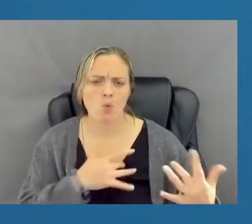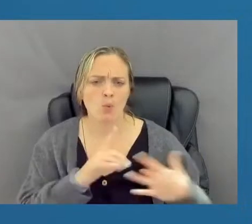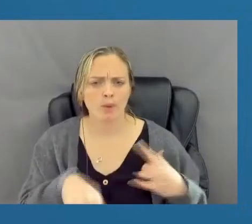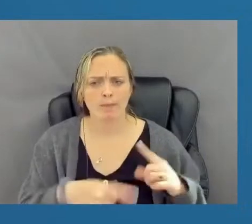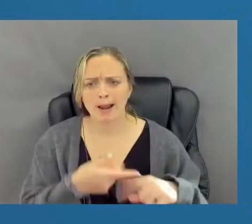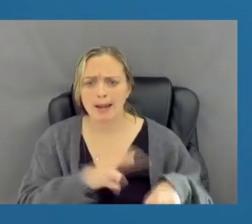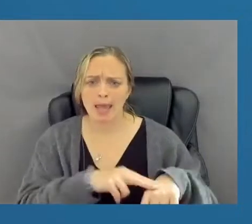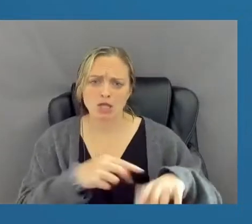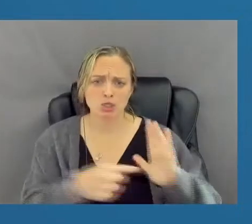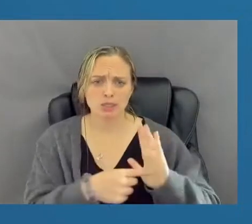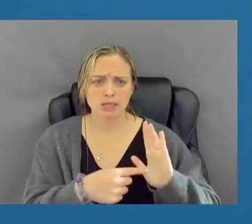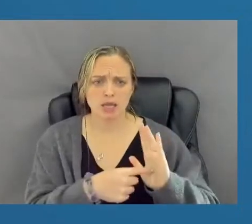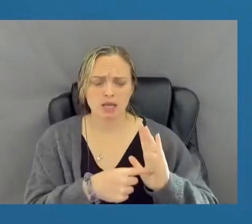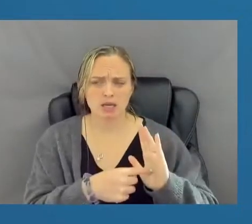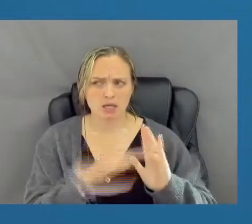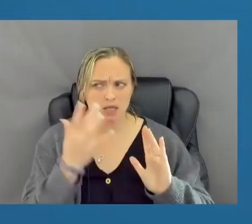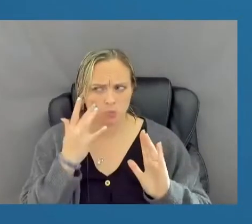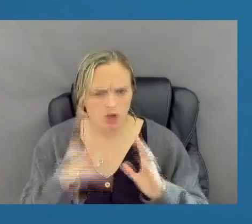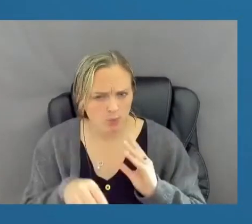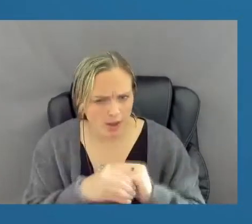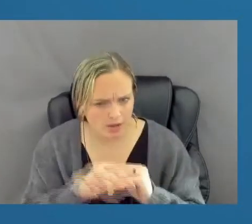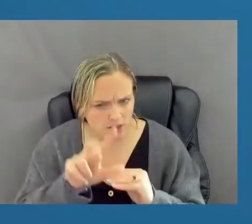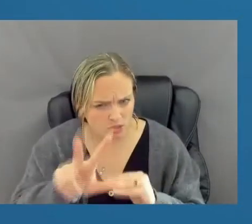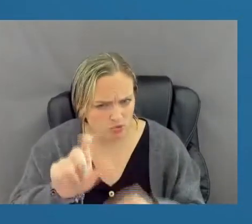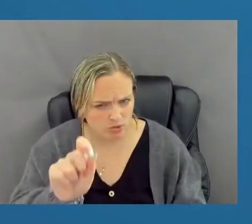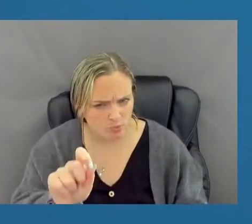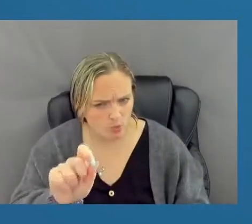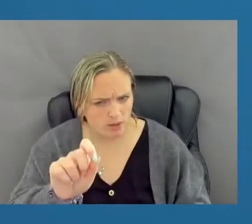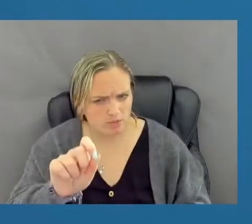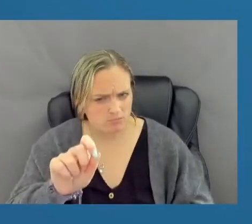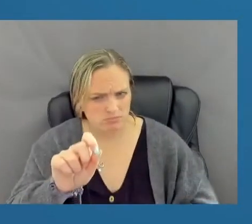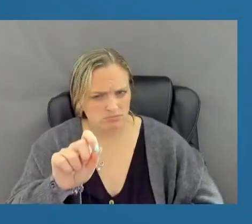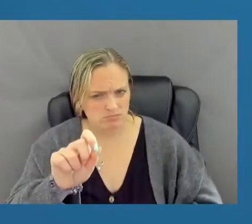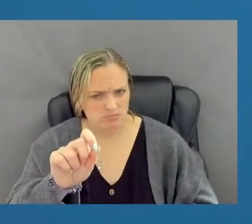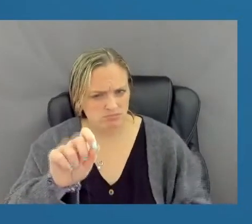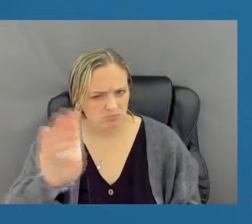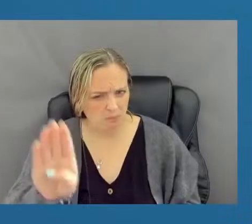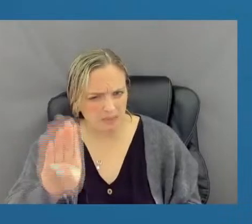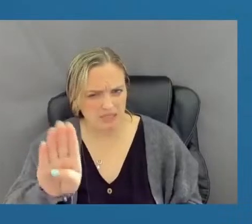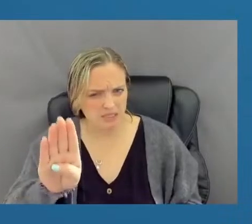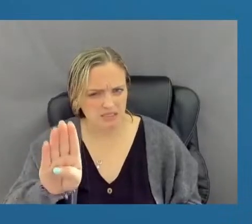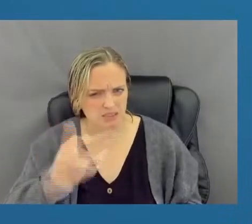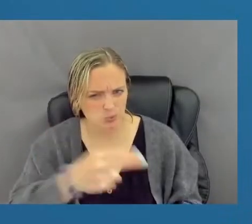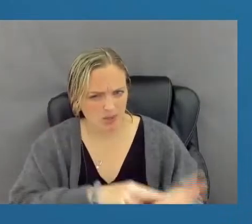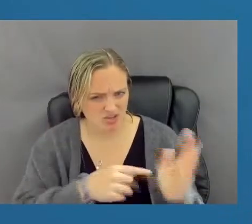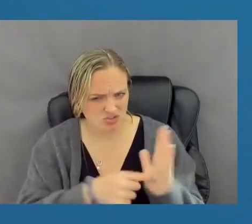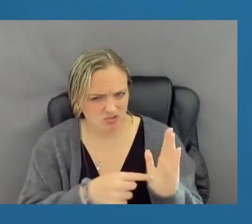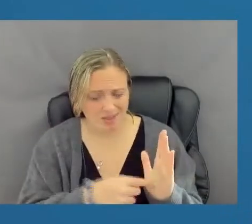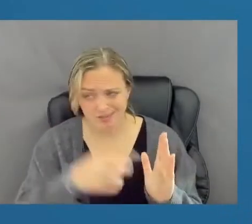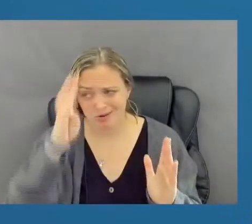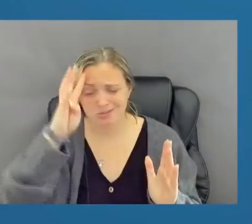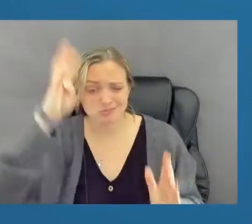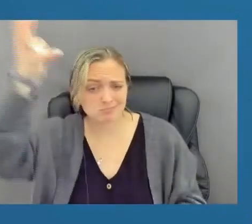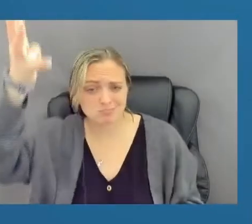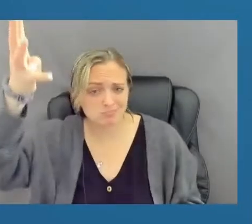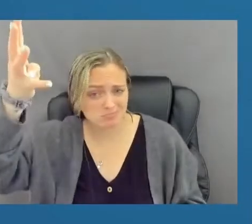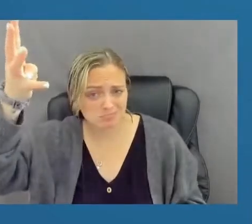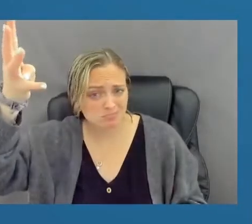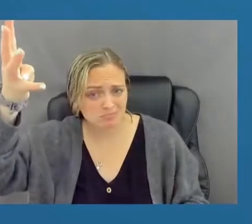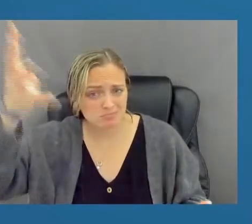debt. Then why are you adding $3 billion to the national debt? They're just making this stuff